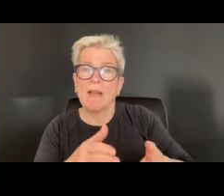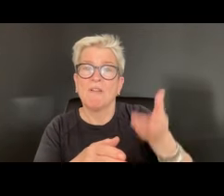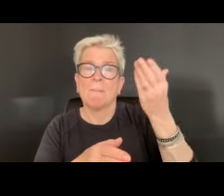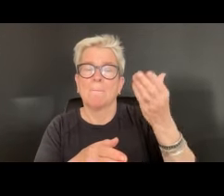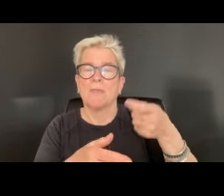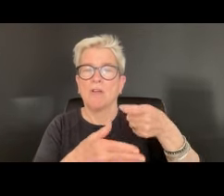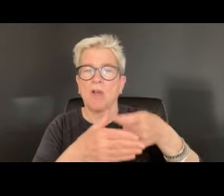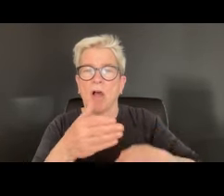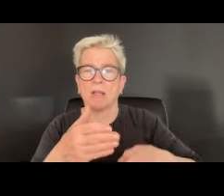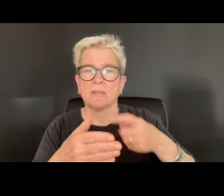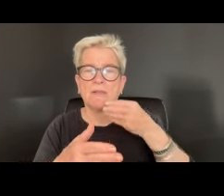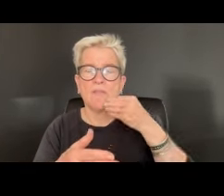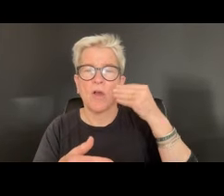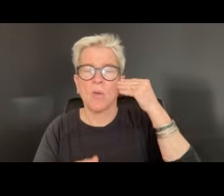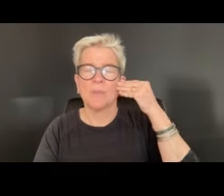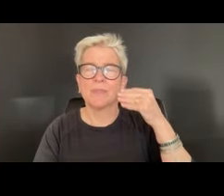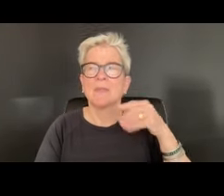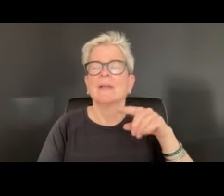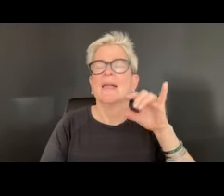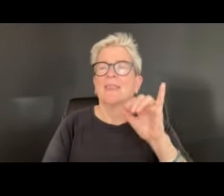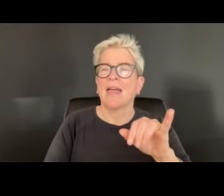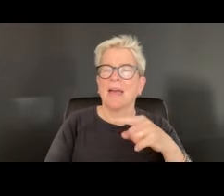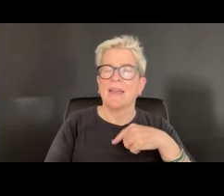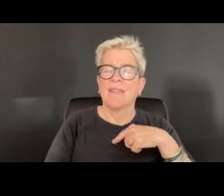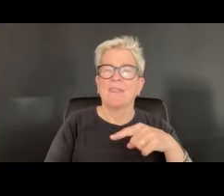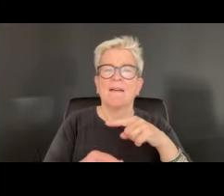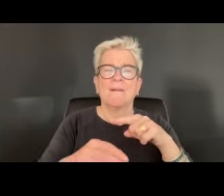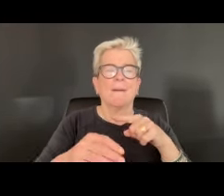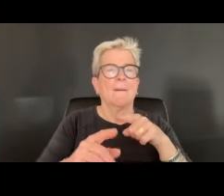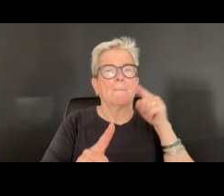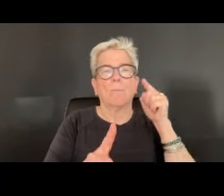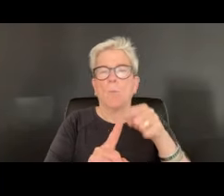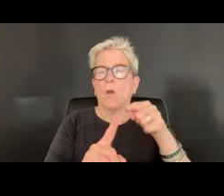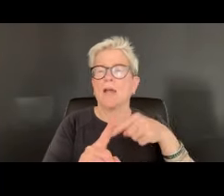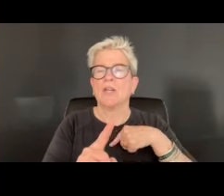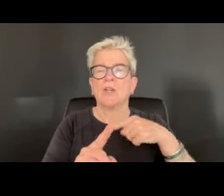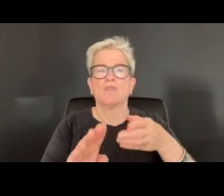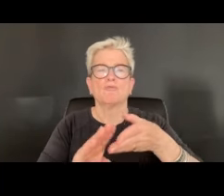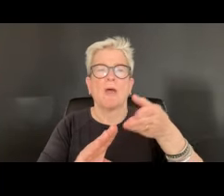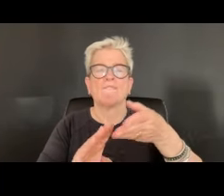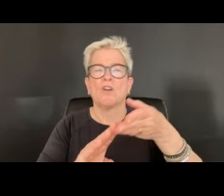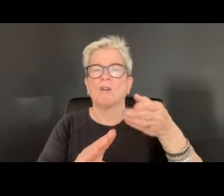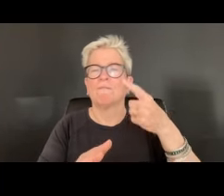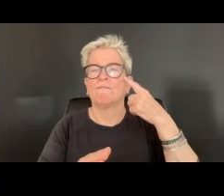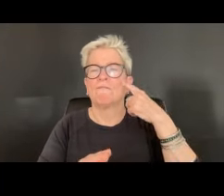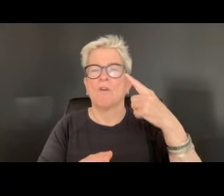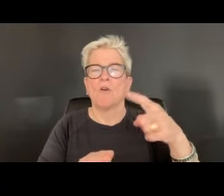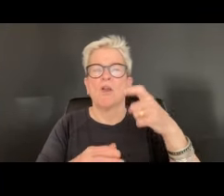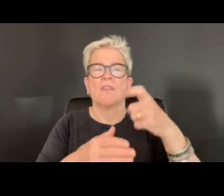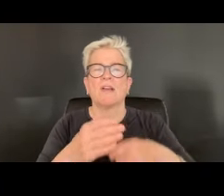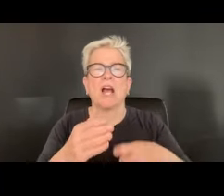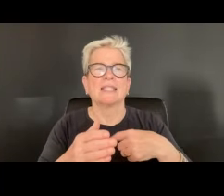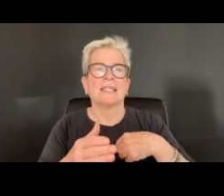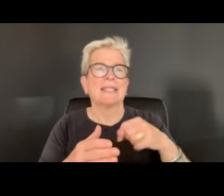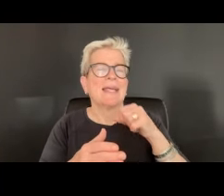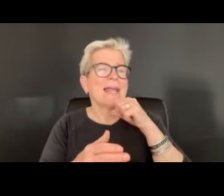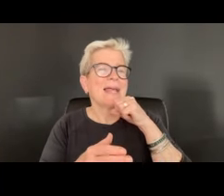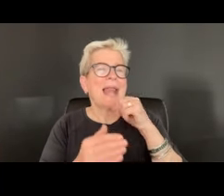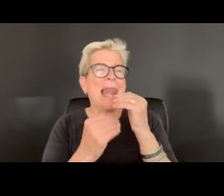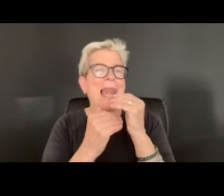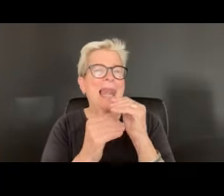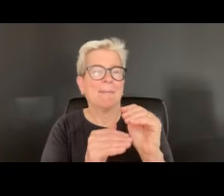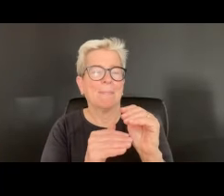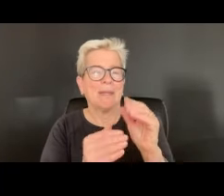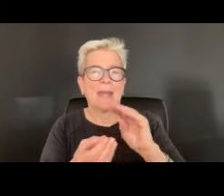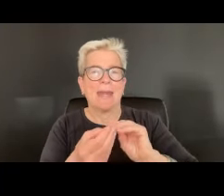similar. Again, the fundamental driver of housing costs is limited supply and competition. And so that